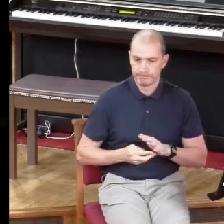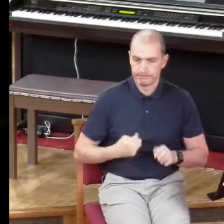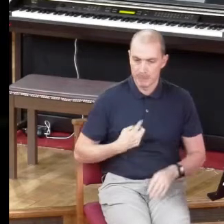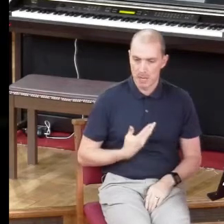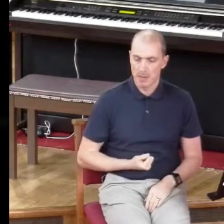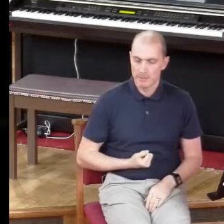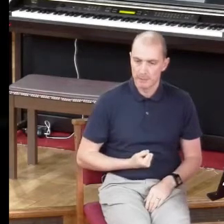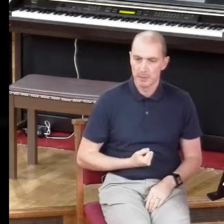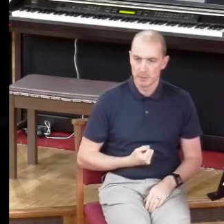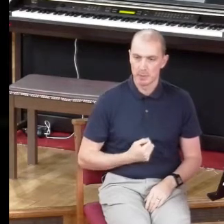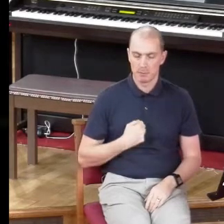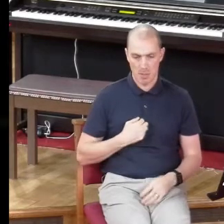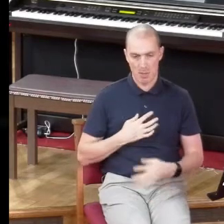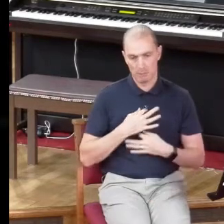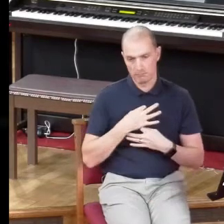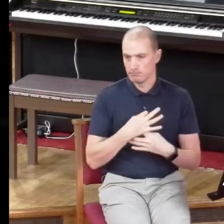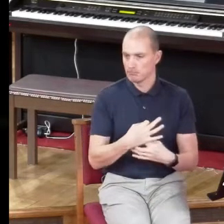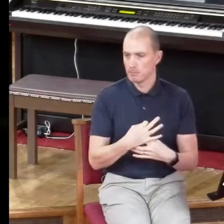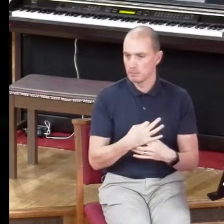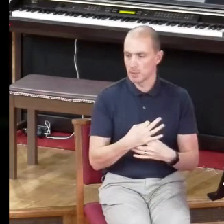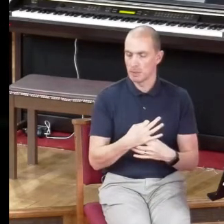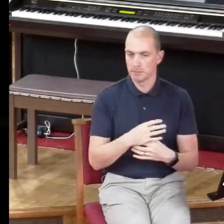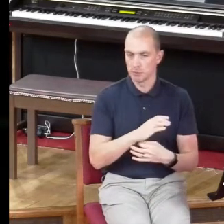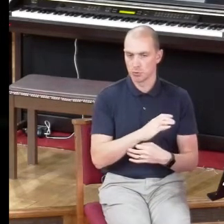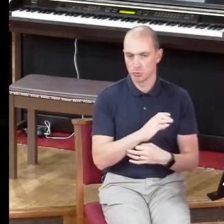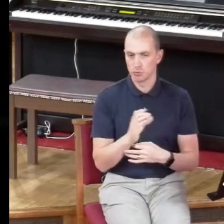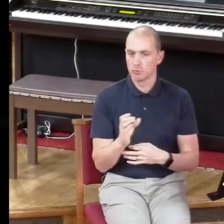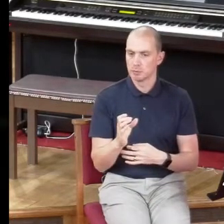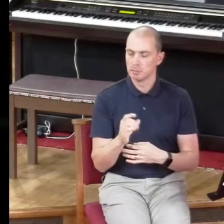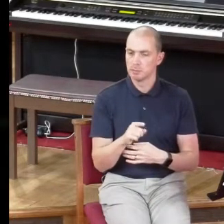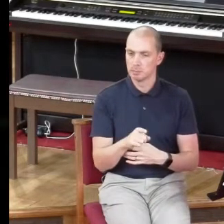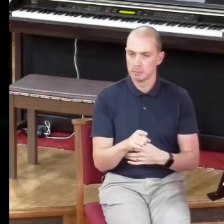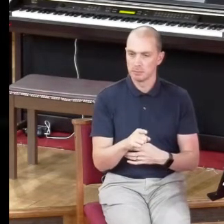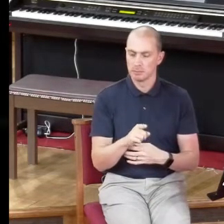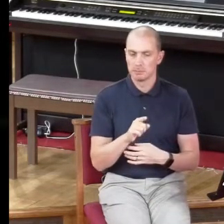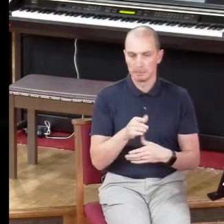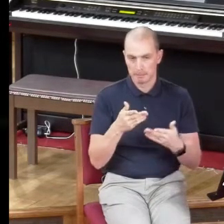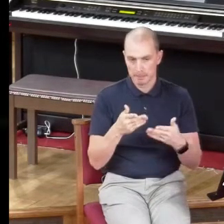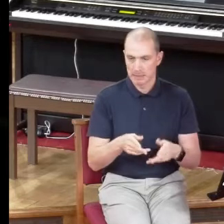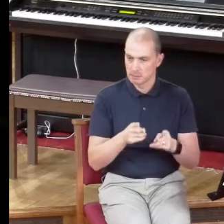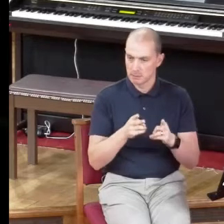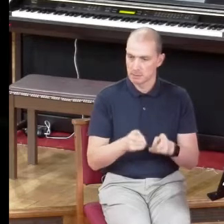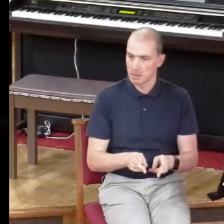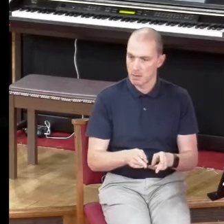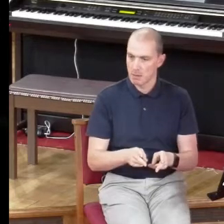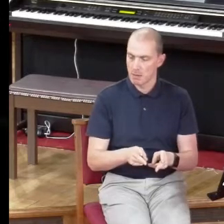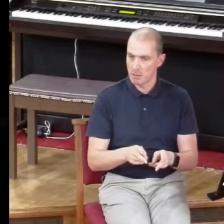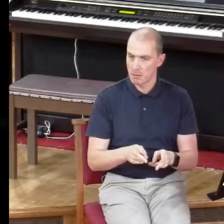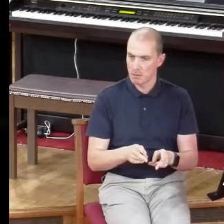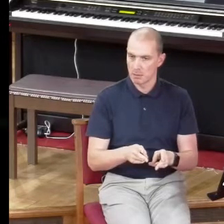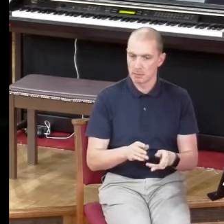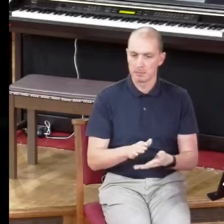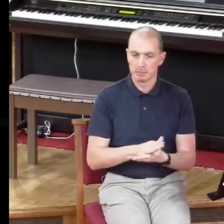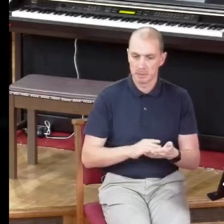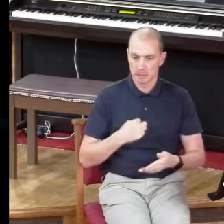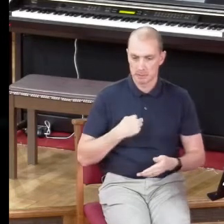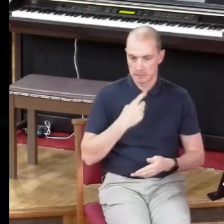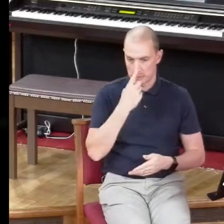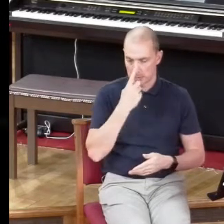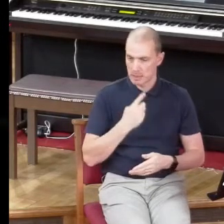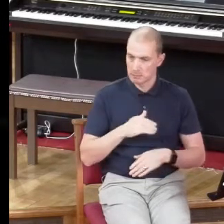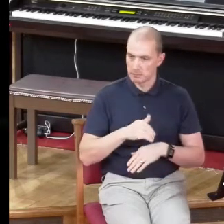in Jesus' name, because he has died for us, to cleanse us and forgive us, and to make us right with